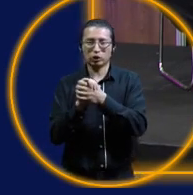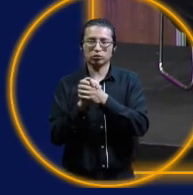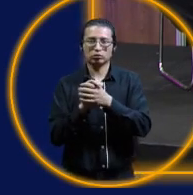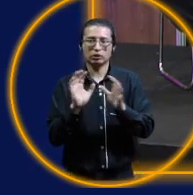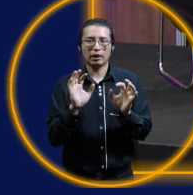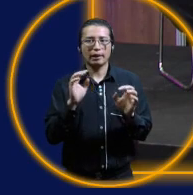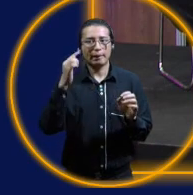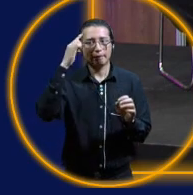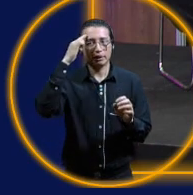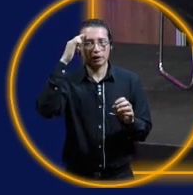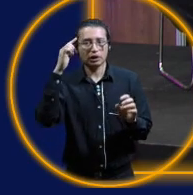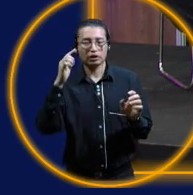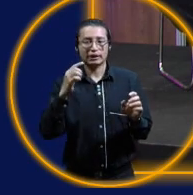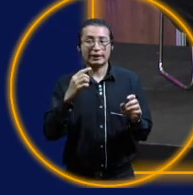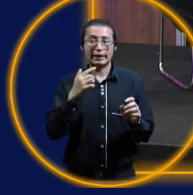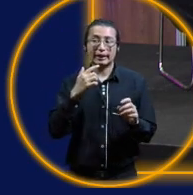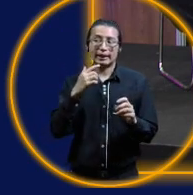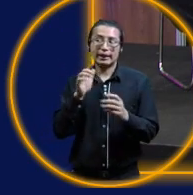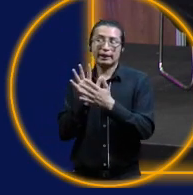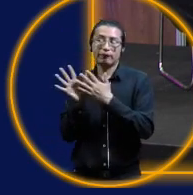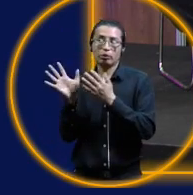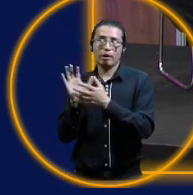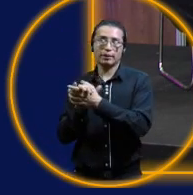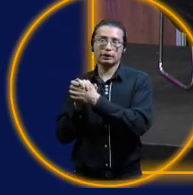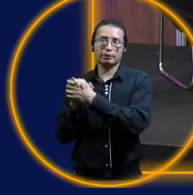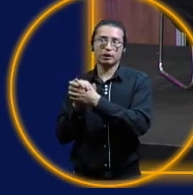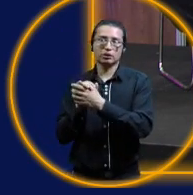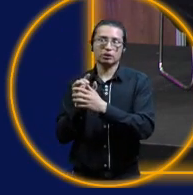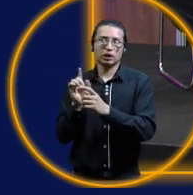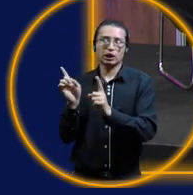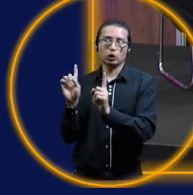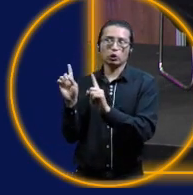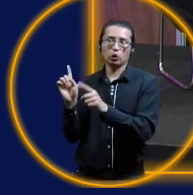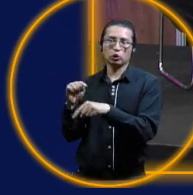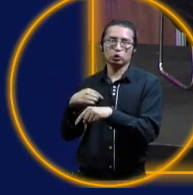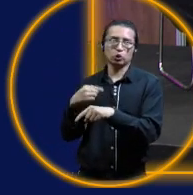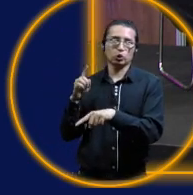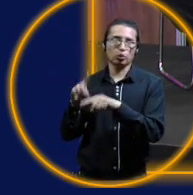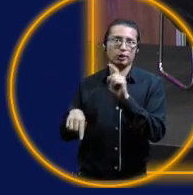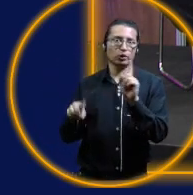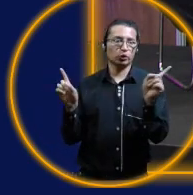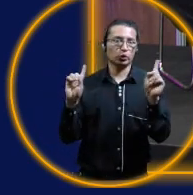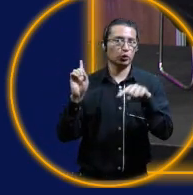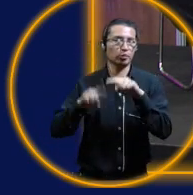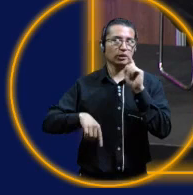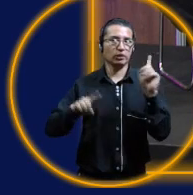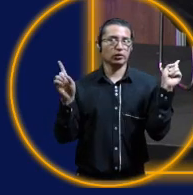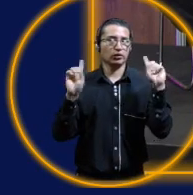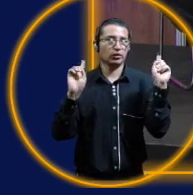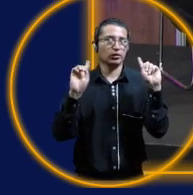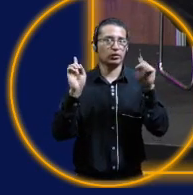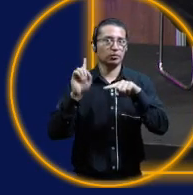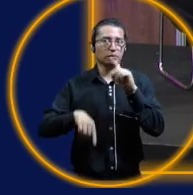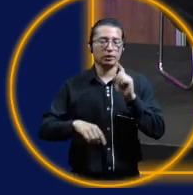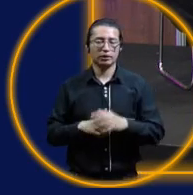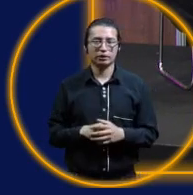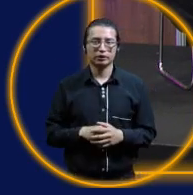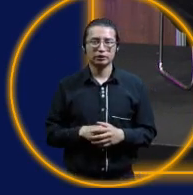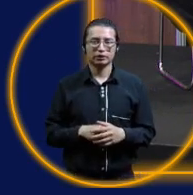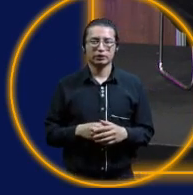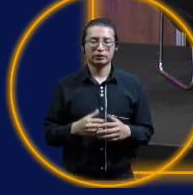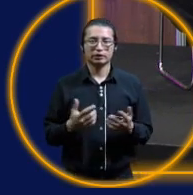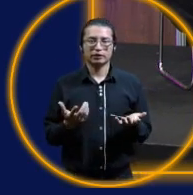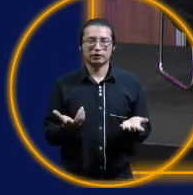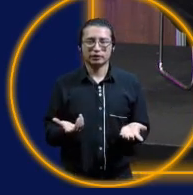like that voice that's trying to tell you not to. And you realize that that is not your voice. That's